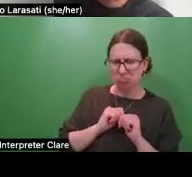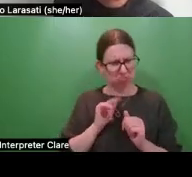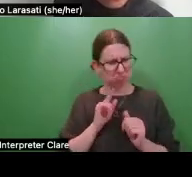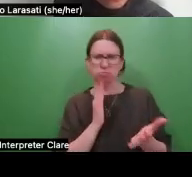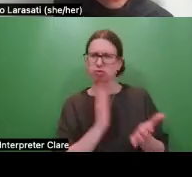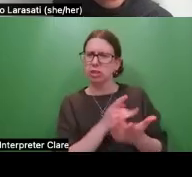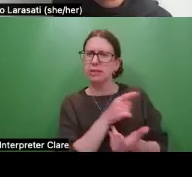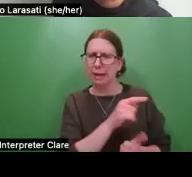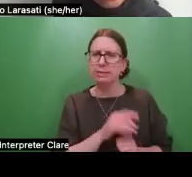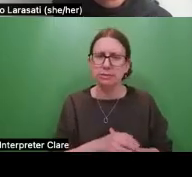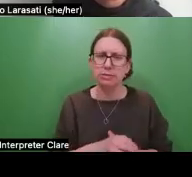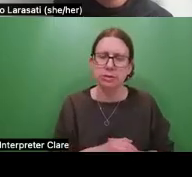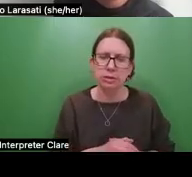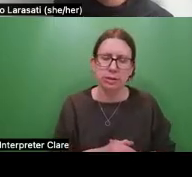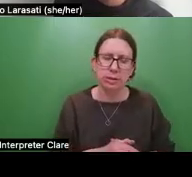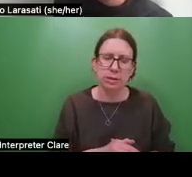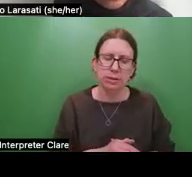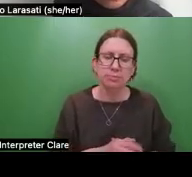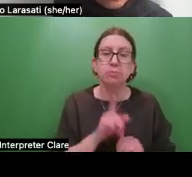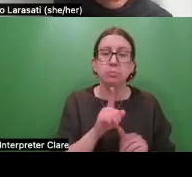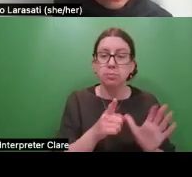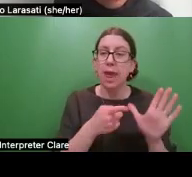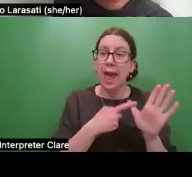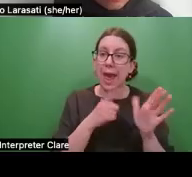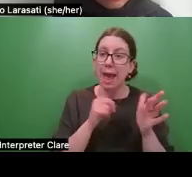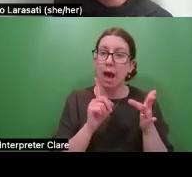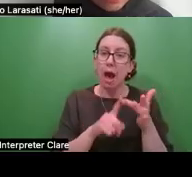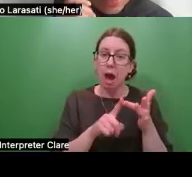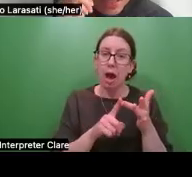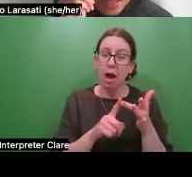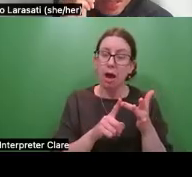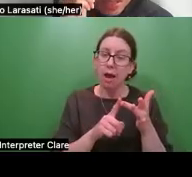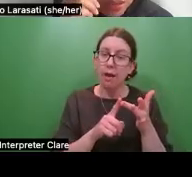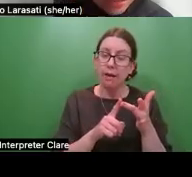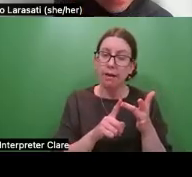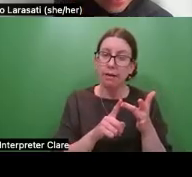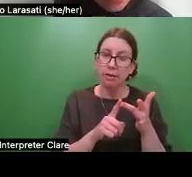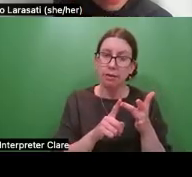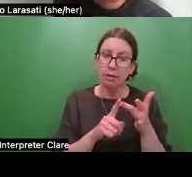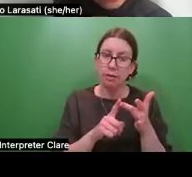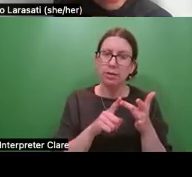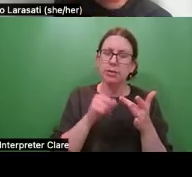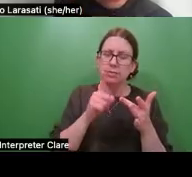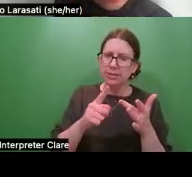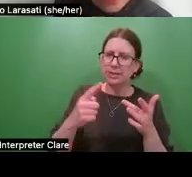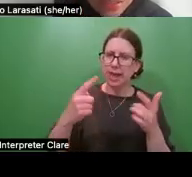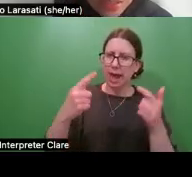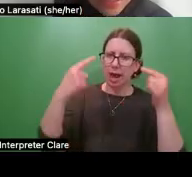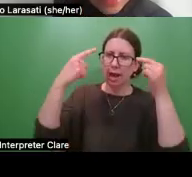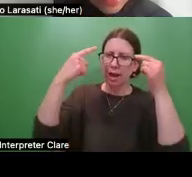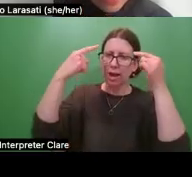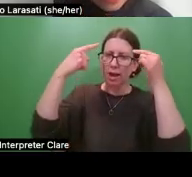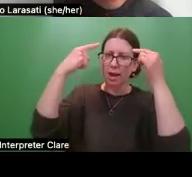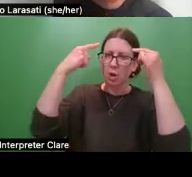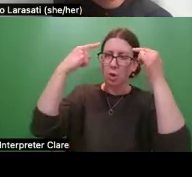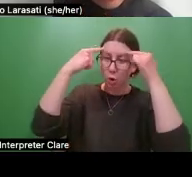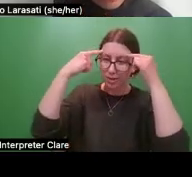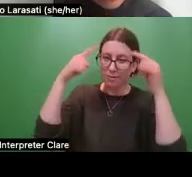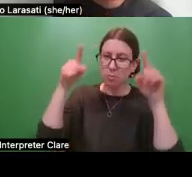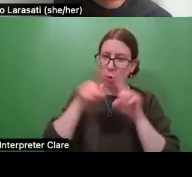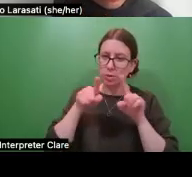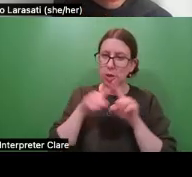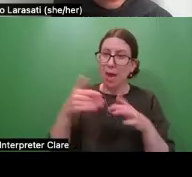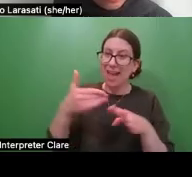With AI, this basically the dichotomy of this cognitive and affective trust factors